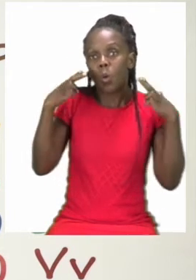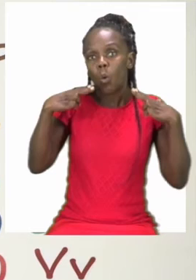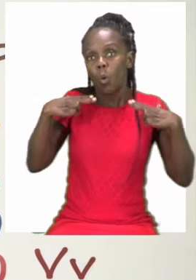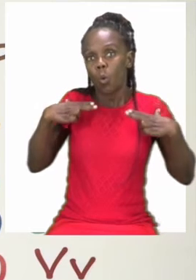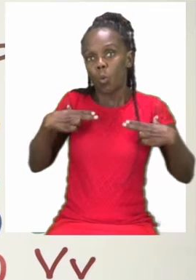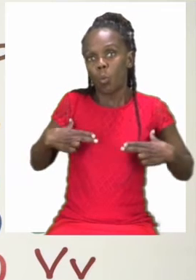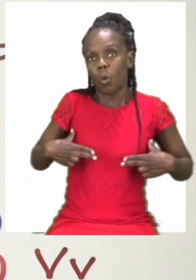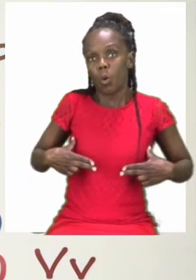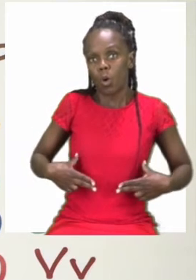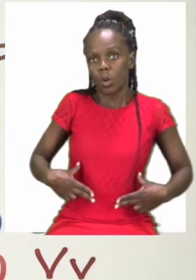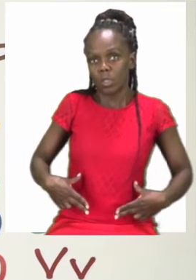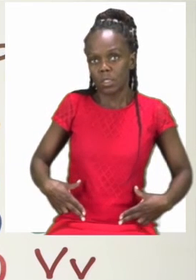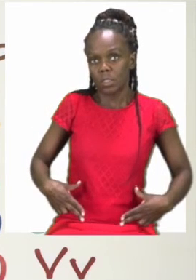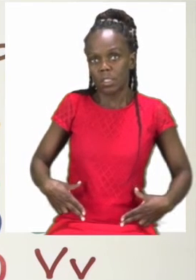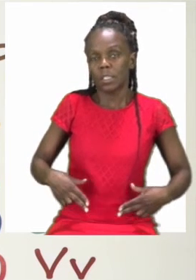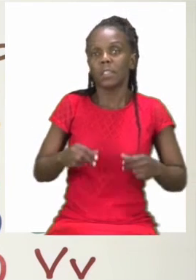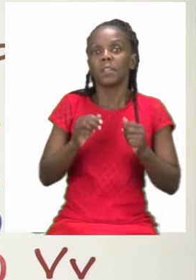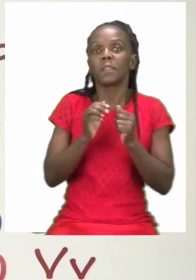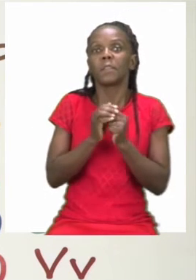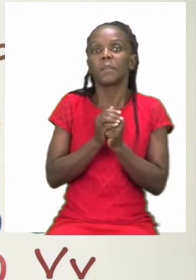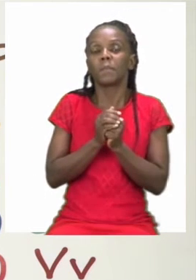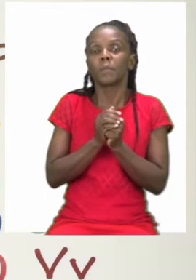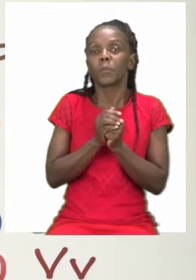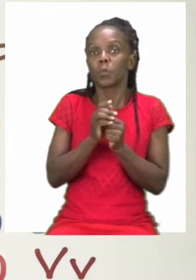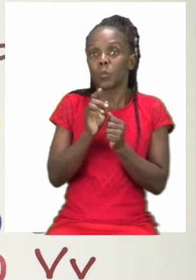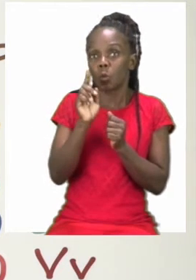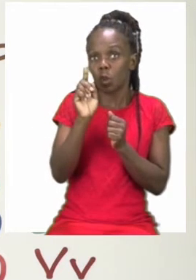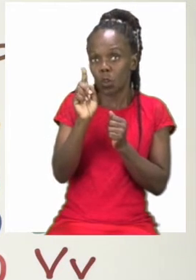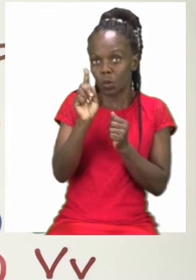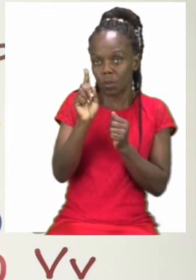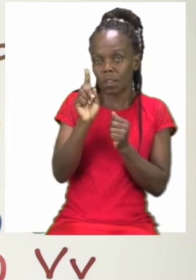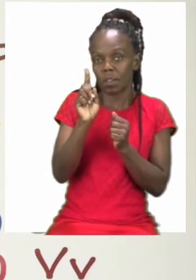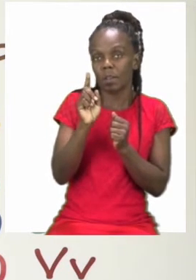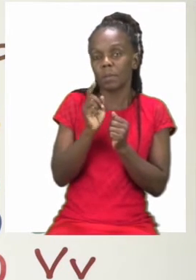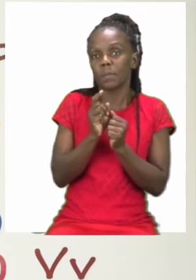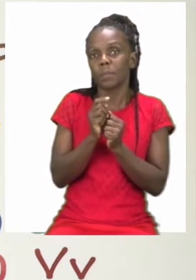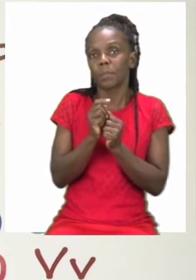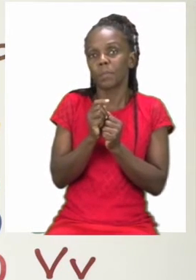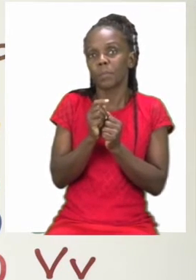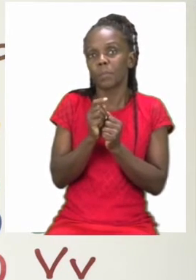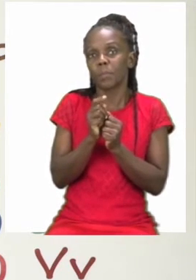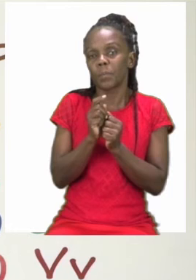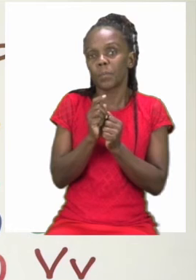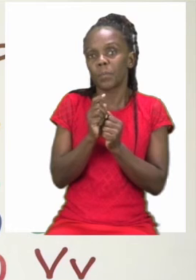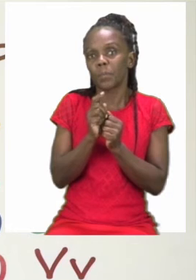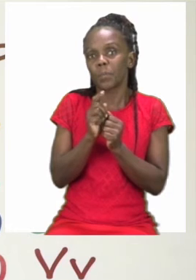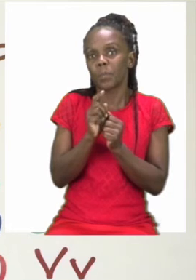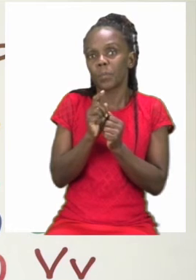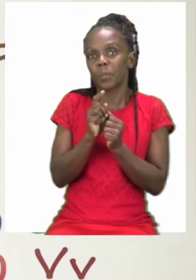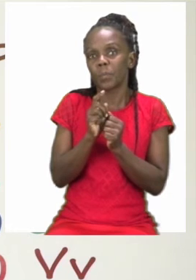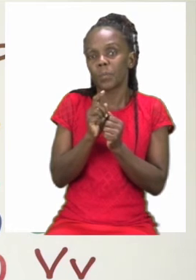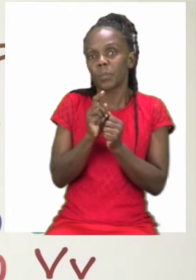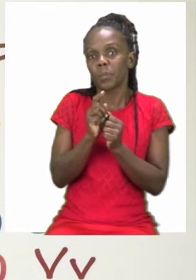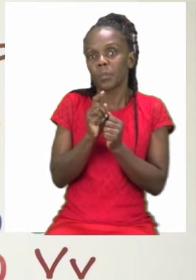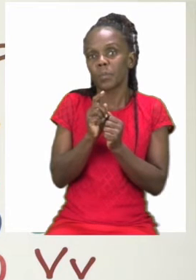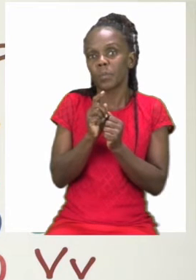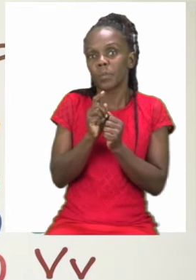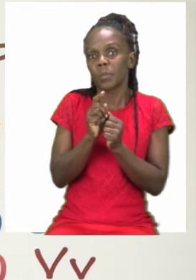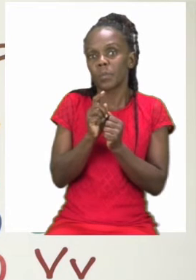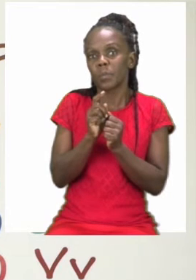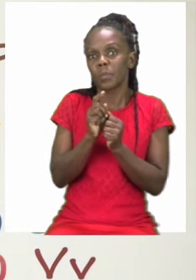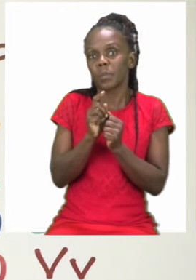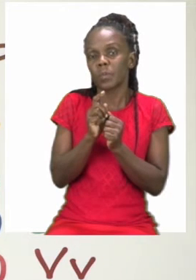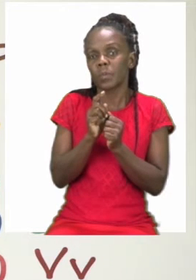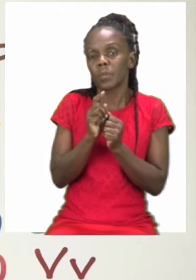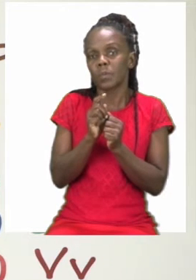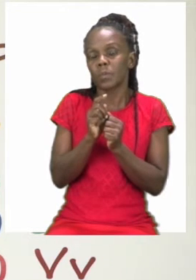always scrape it off. Now, I'm going to show you what it looks like